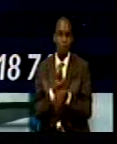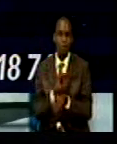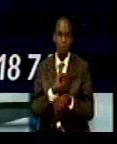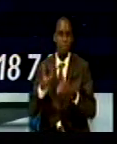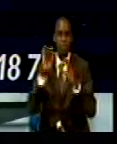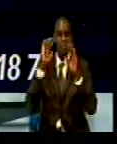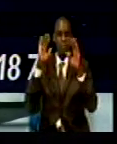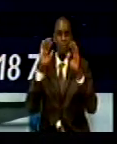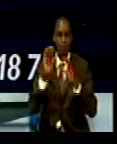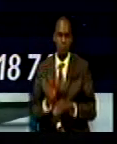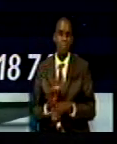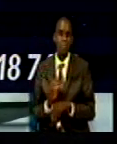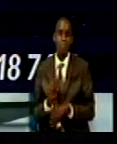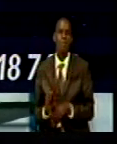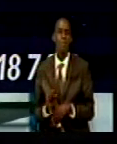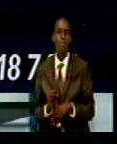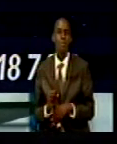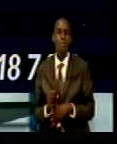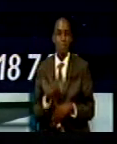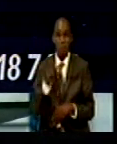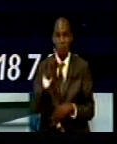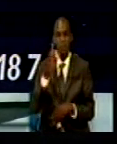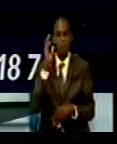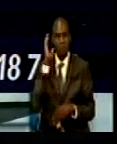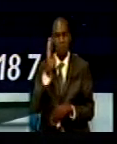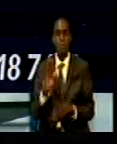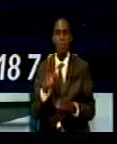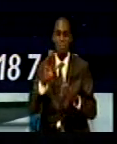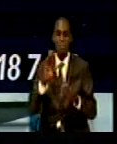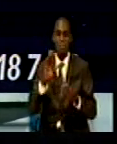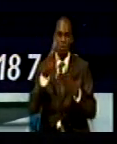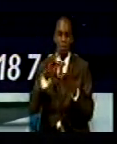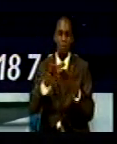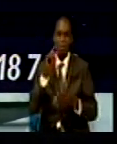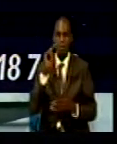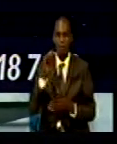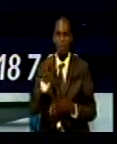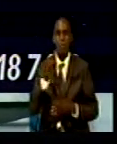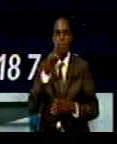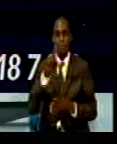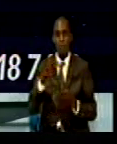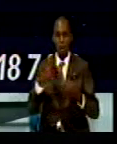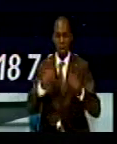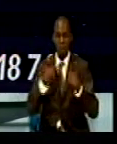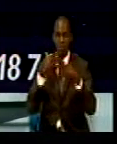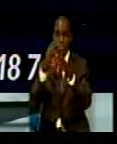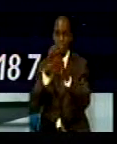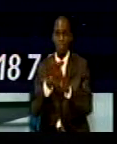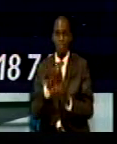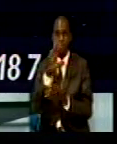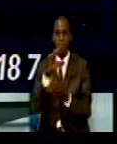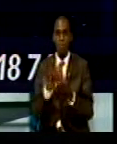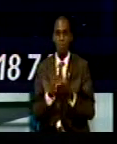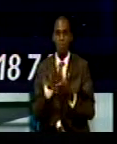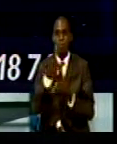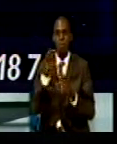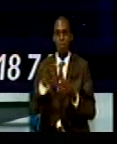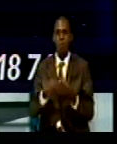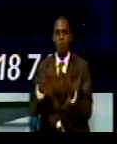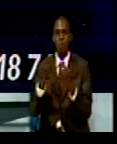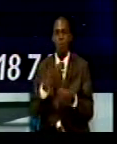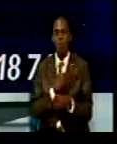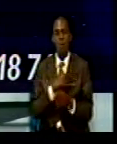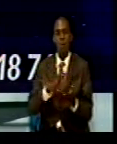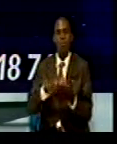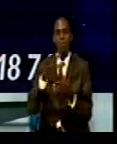working miracles. You will testify tonight. You have received yours. You need to come and glorify the name of the